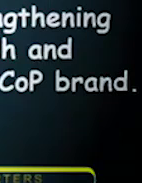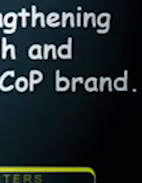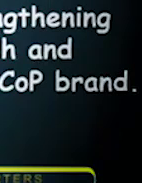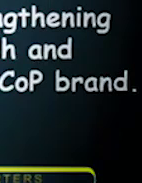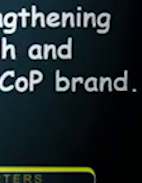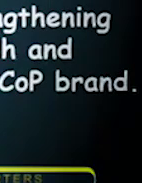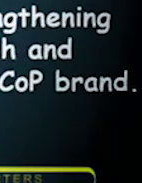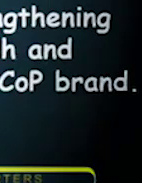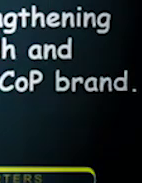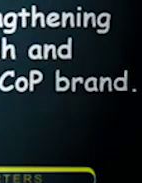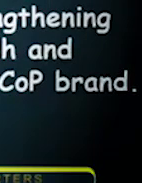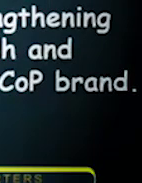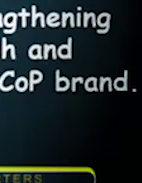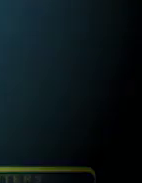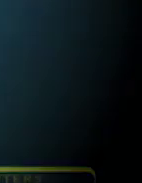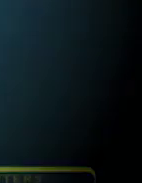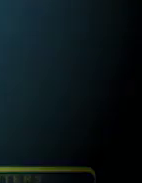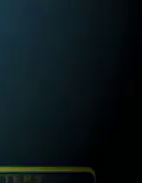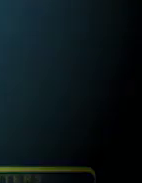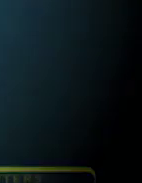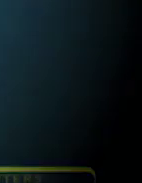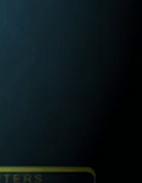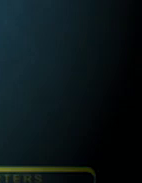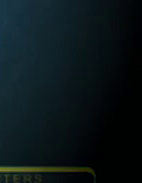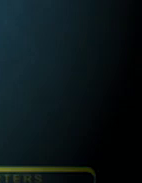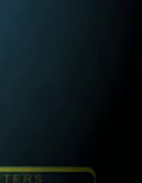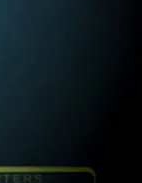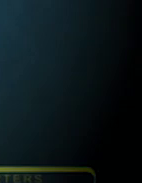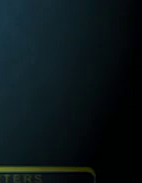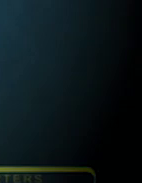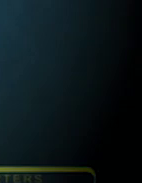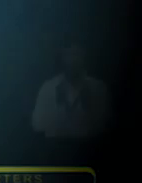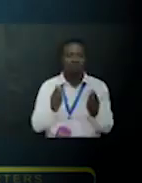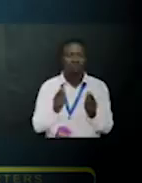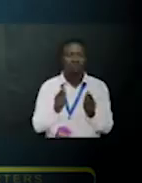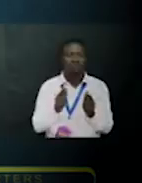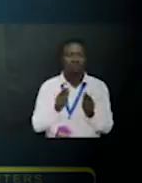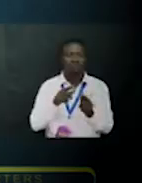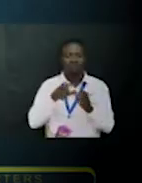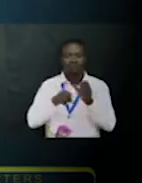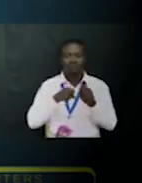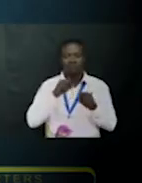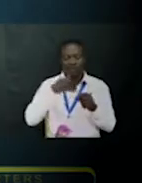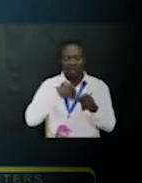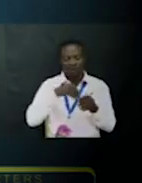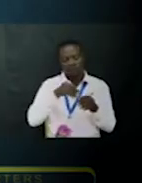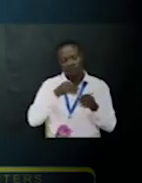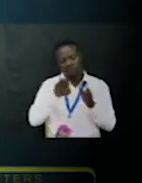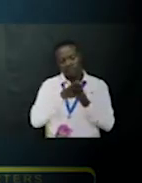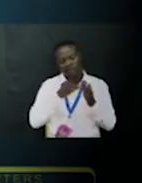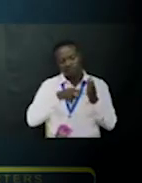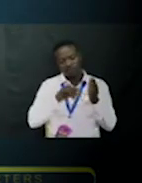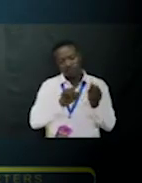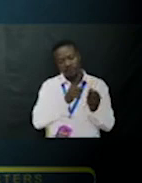2023, repositioning the local church for maximum impact in the nations, is premised on the following scriptural verses.